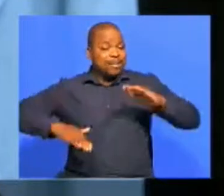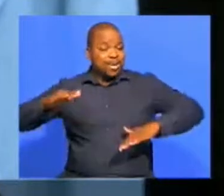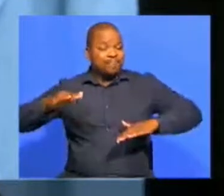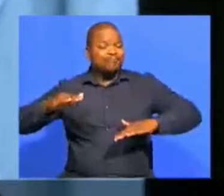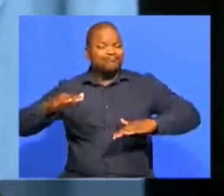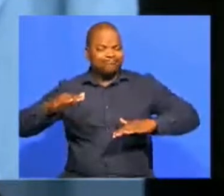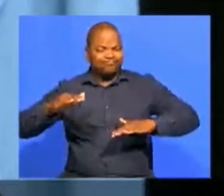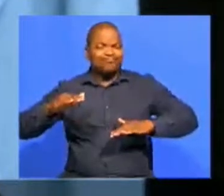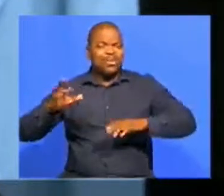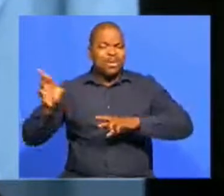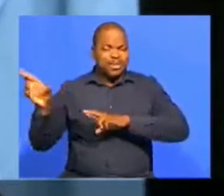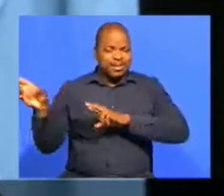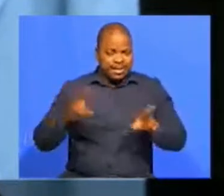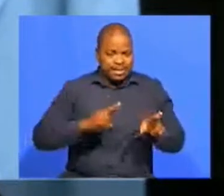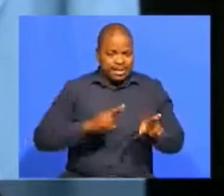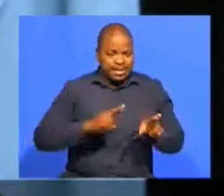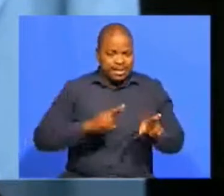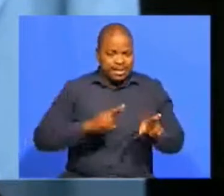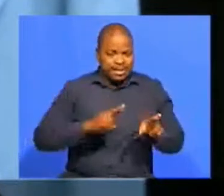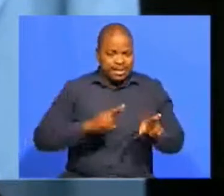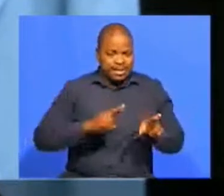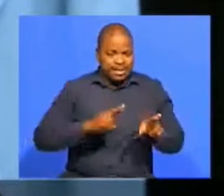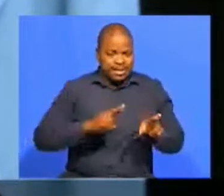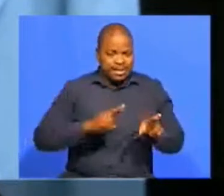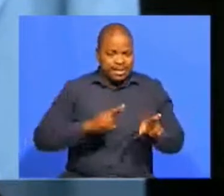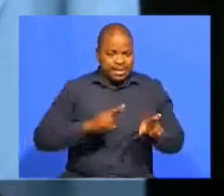remains committed to assisting the